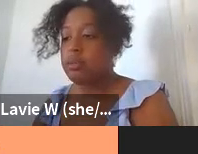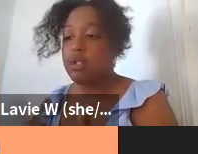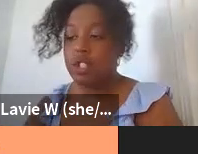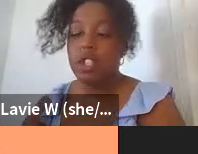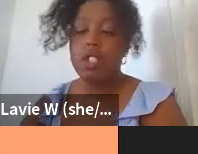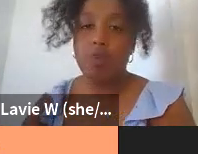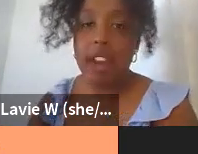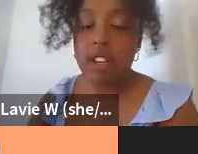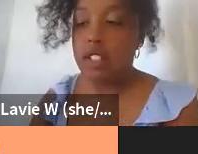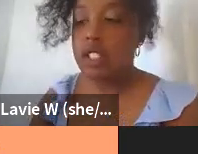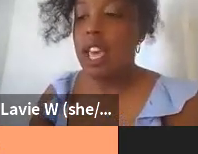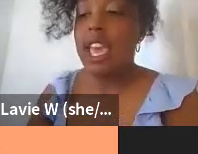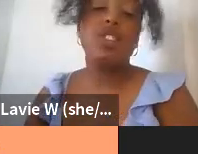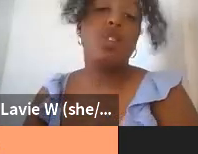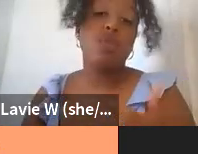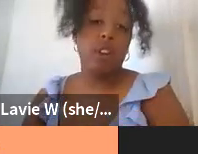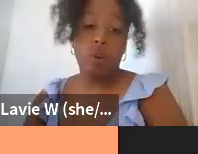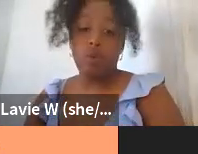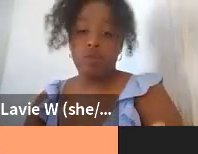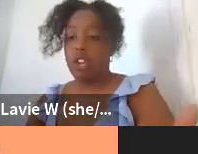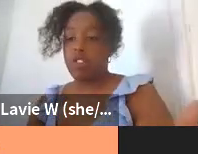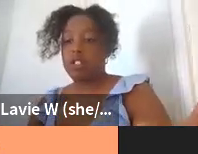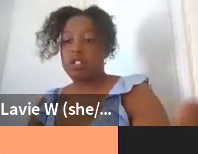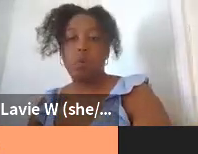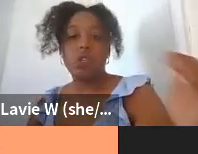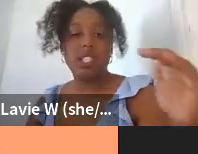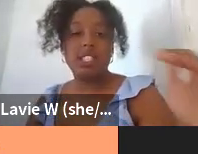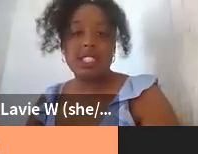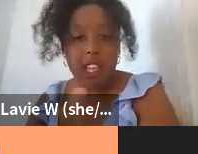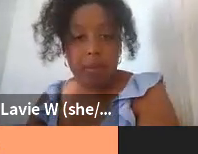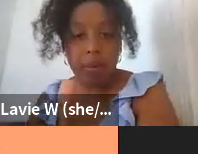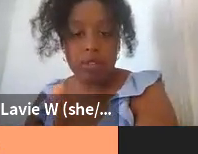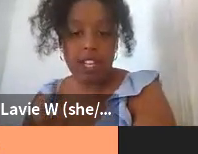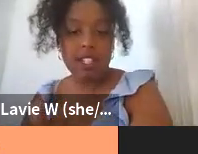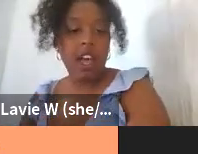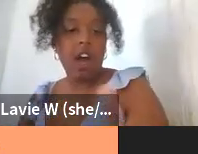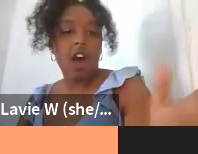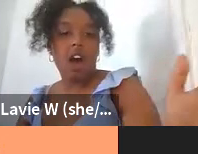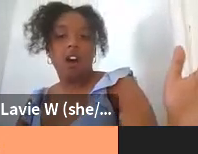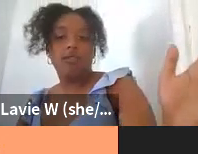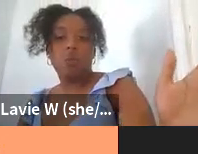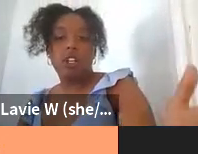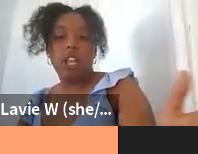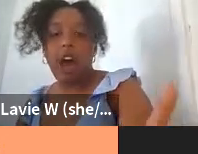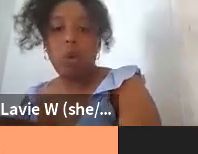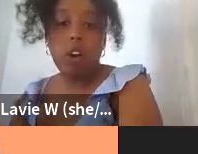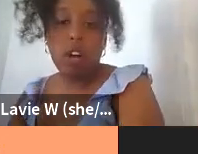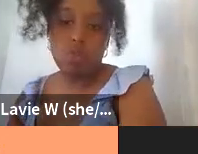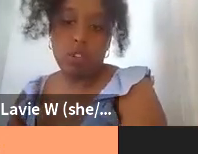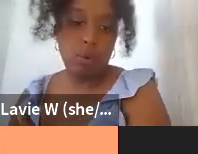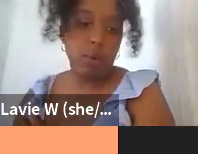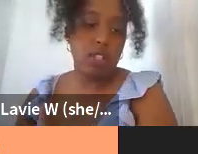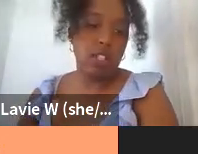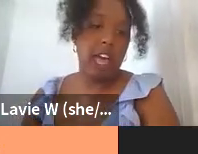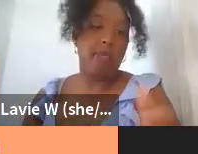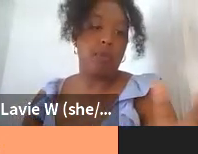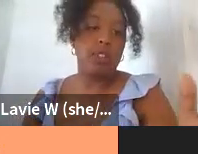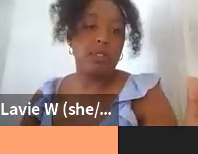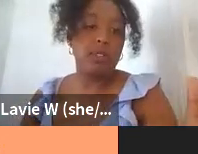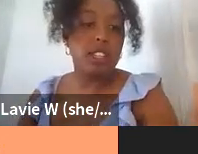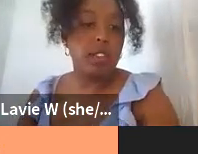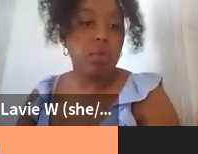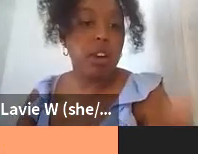producers, musicians, and writers into their own creations. And so we see the second process of how cultural appropriation is going to